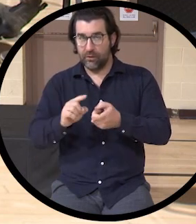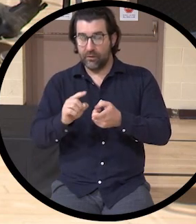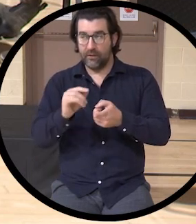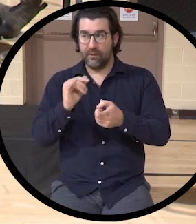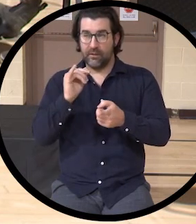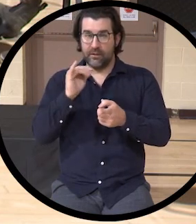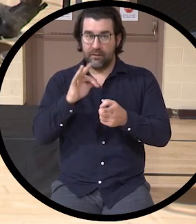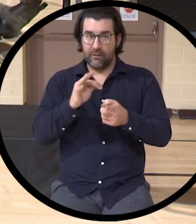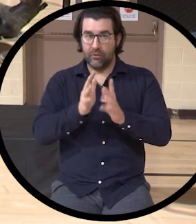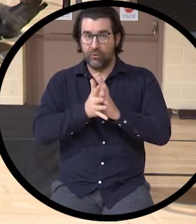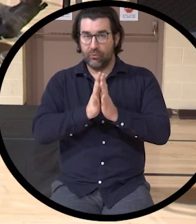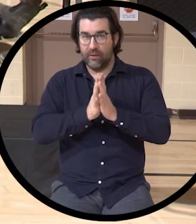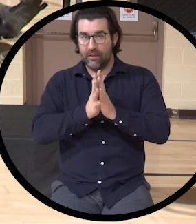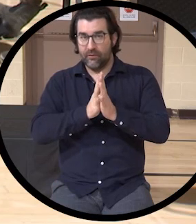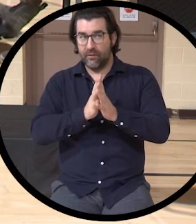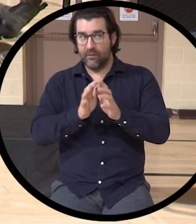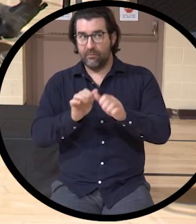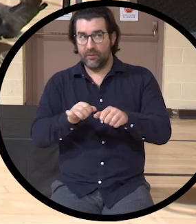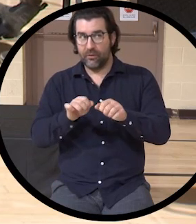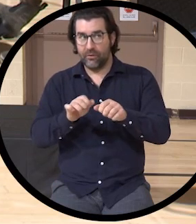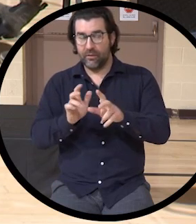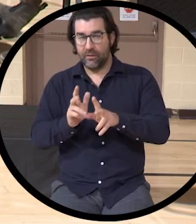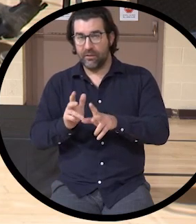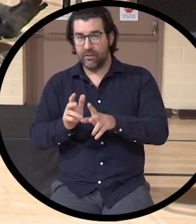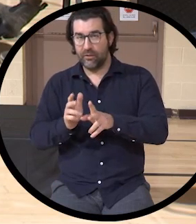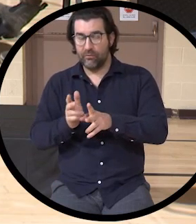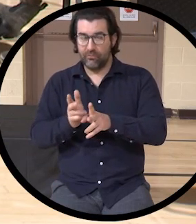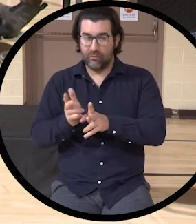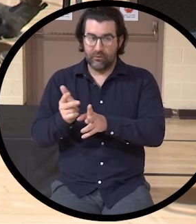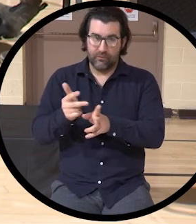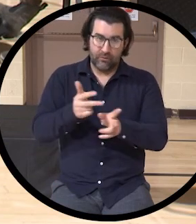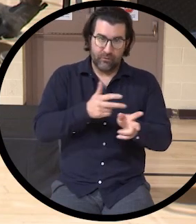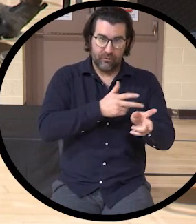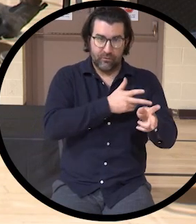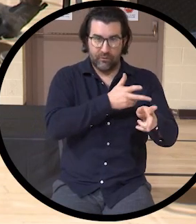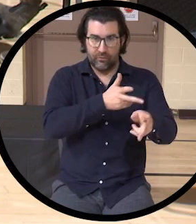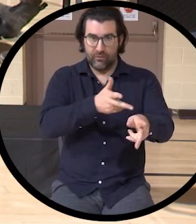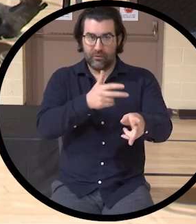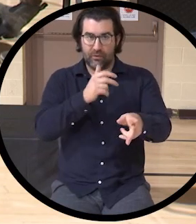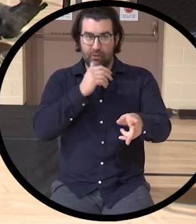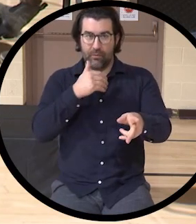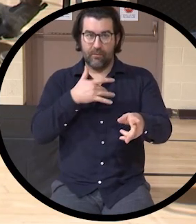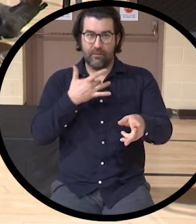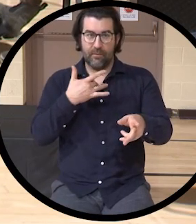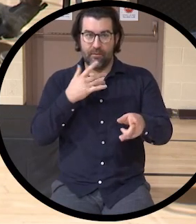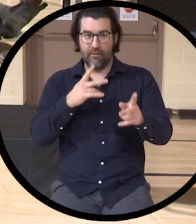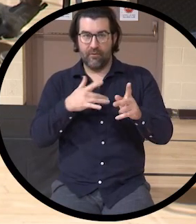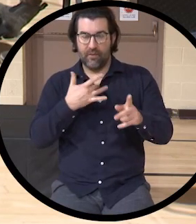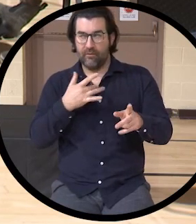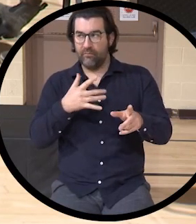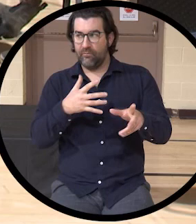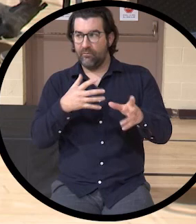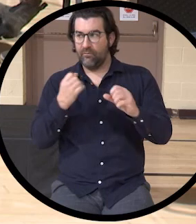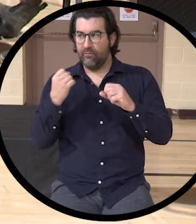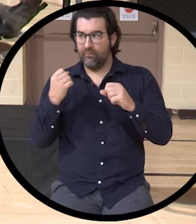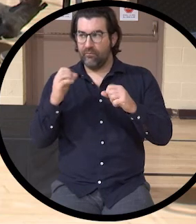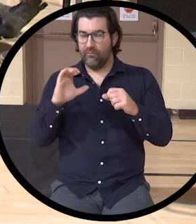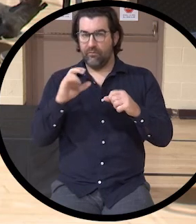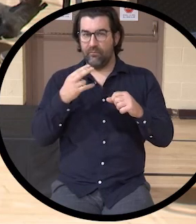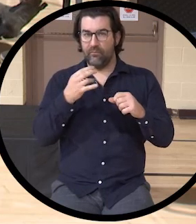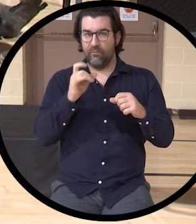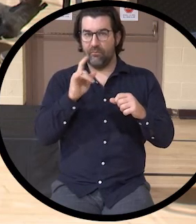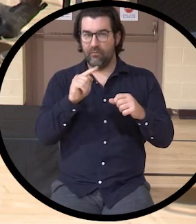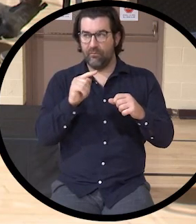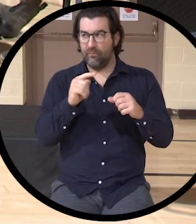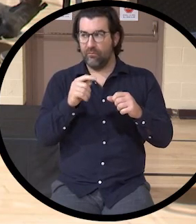gets potentially diverted to other streets that don't have those controls where folks feel like they can speed. I mean, already, like Chisholm Street